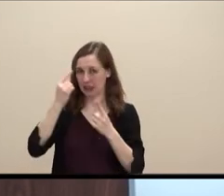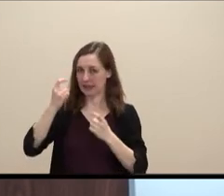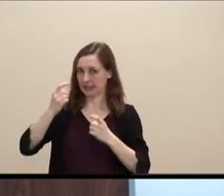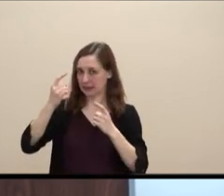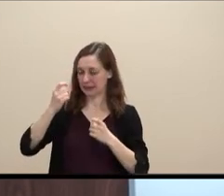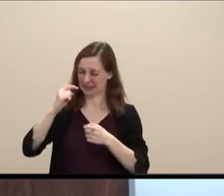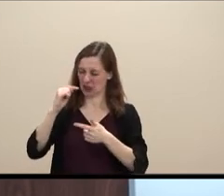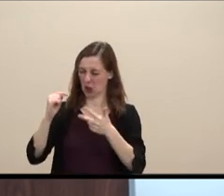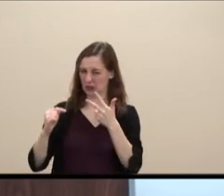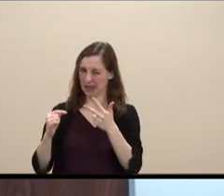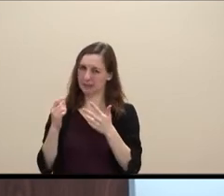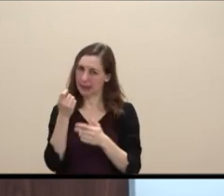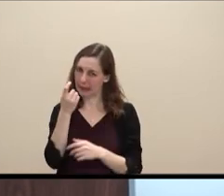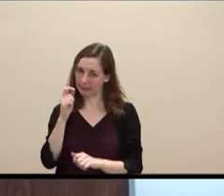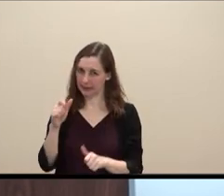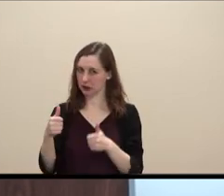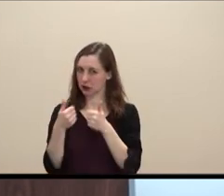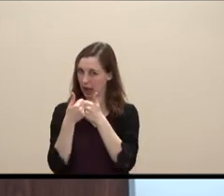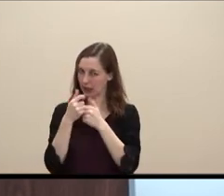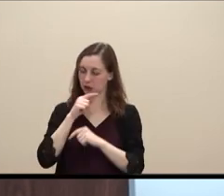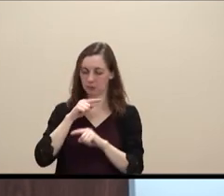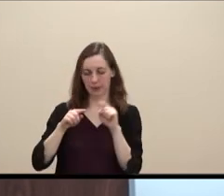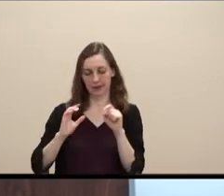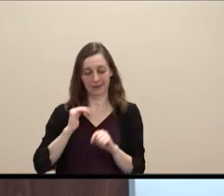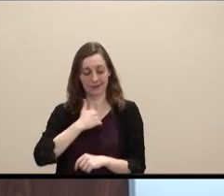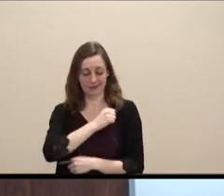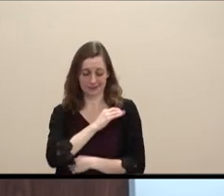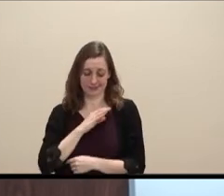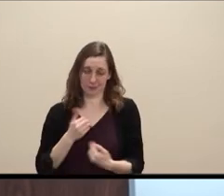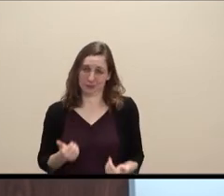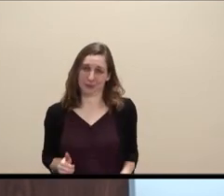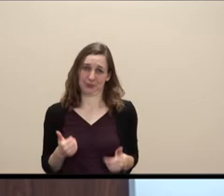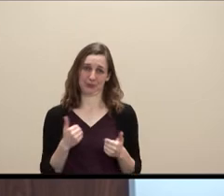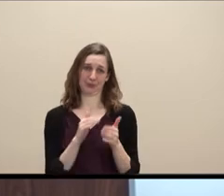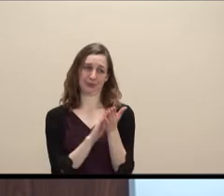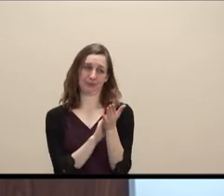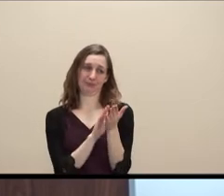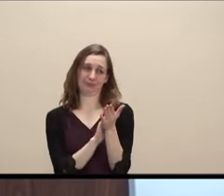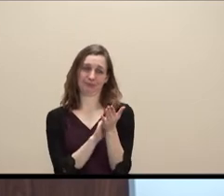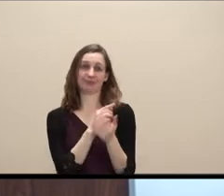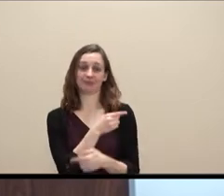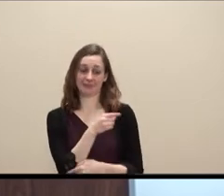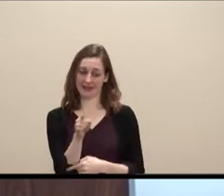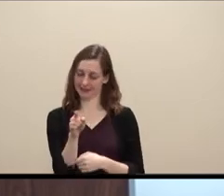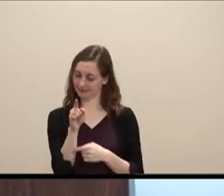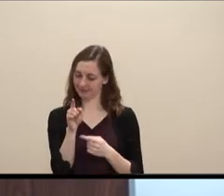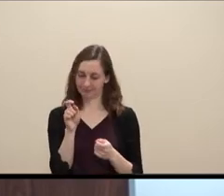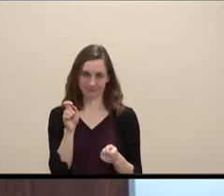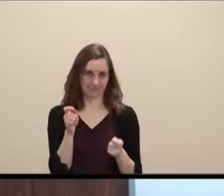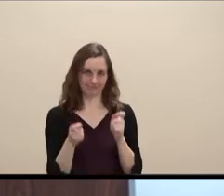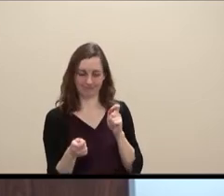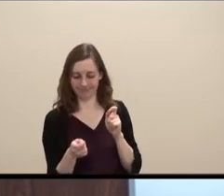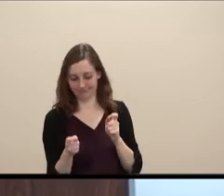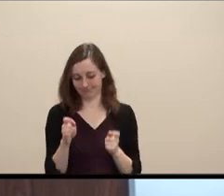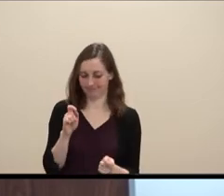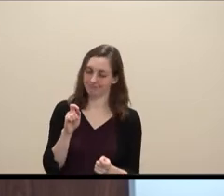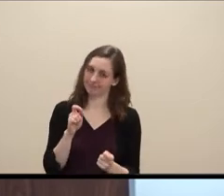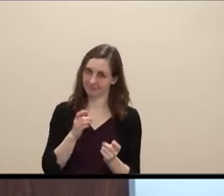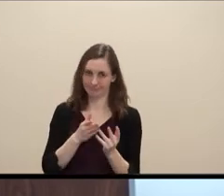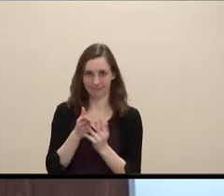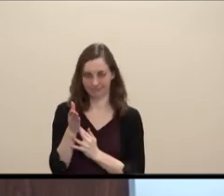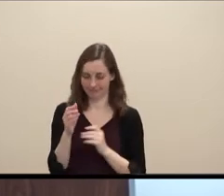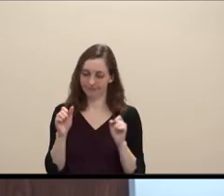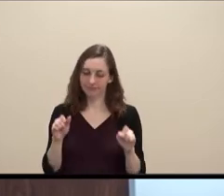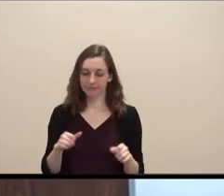things. That has posed a challenge, but our staff has been wonderful and made those pivots that were necessary. We